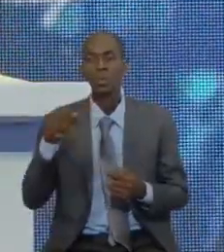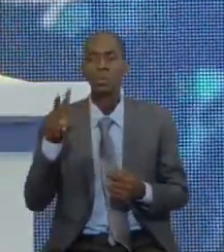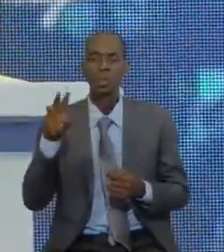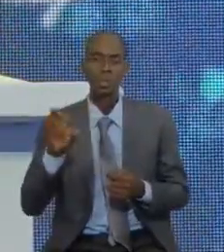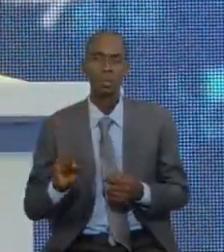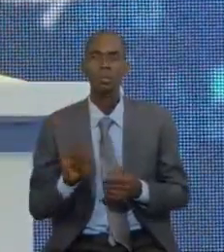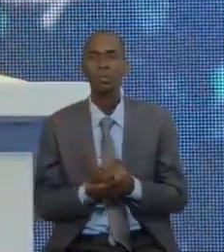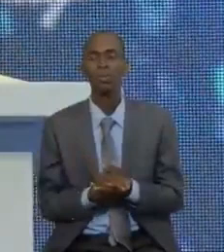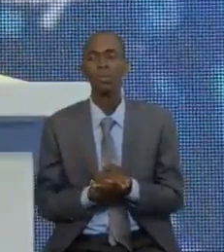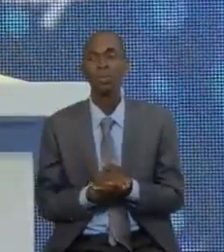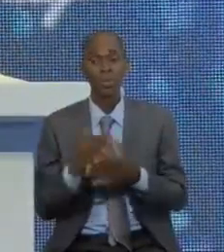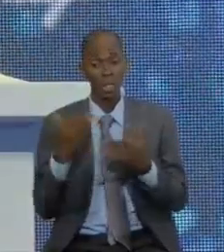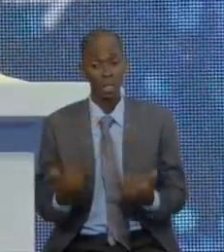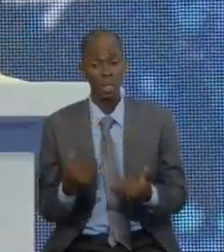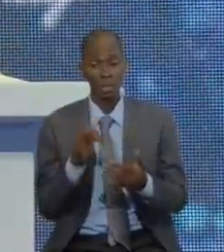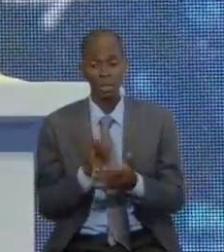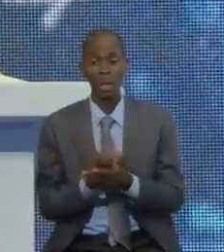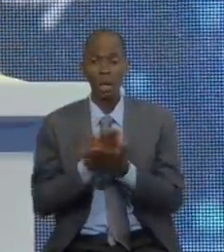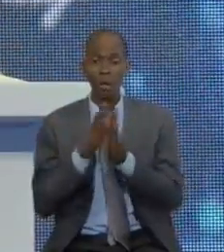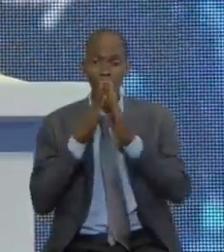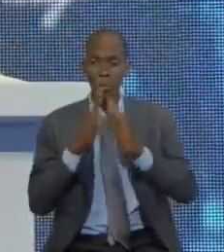Now that peace is available for us today,